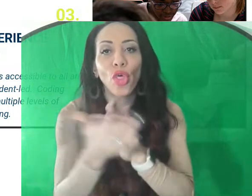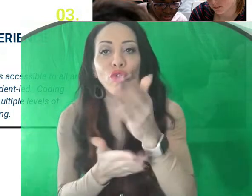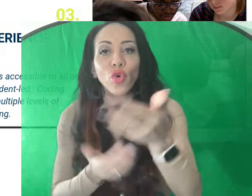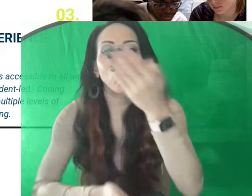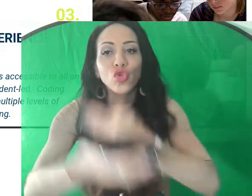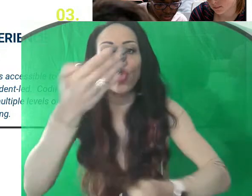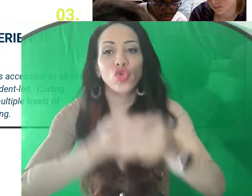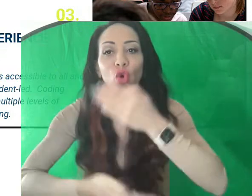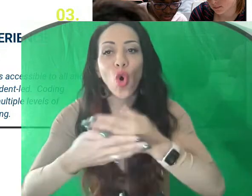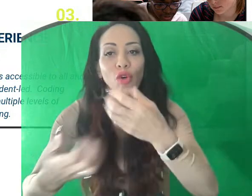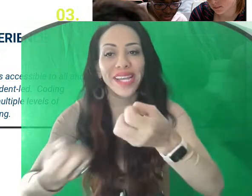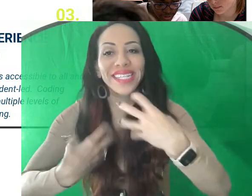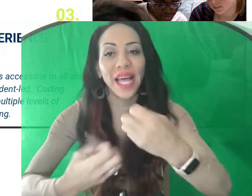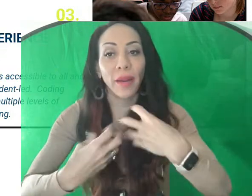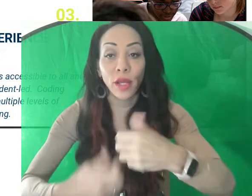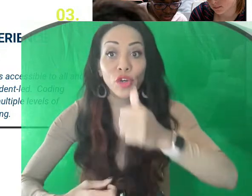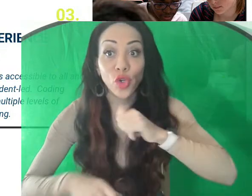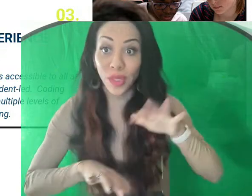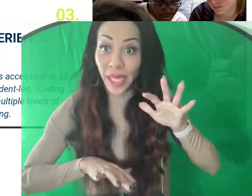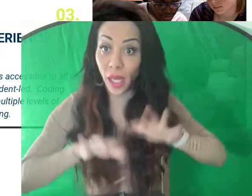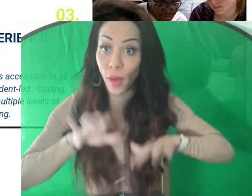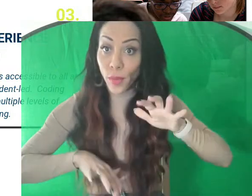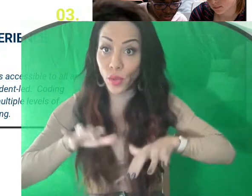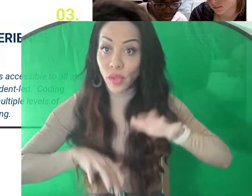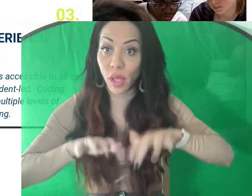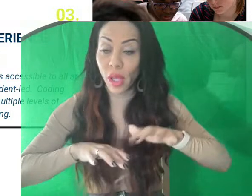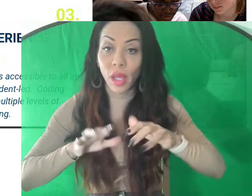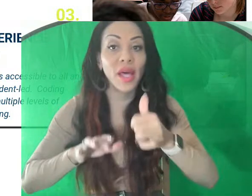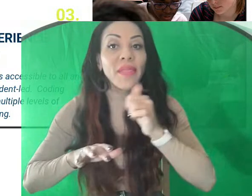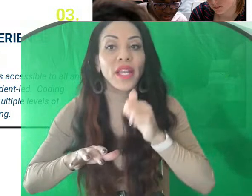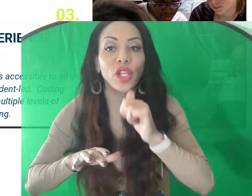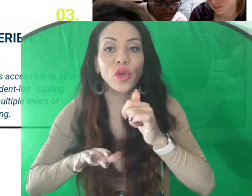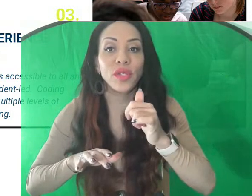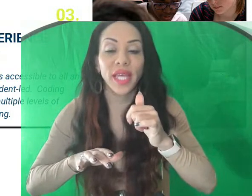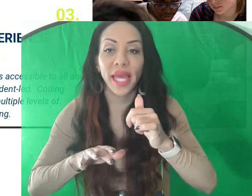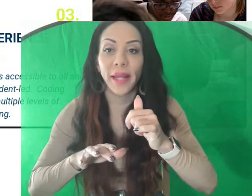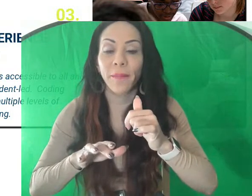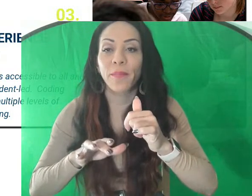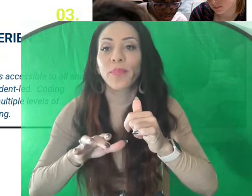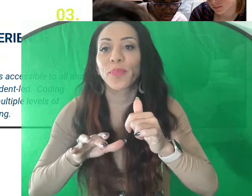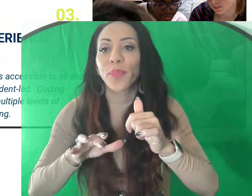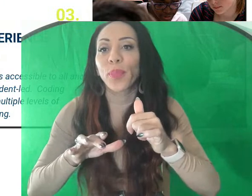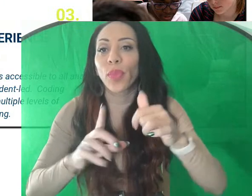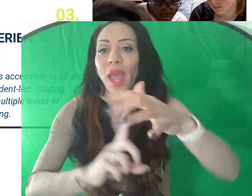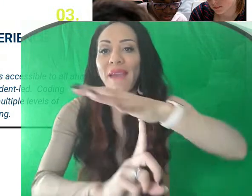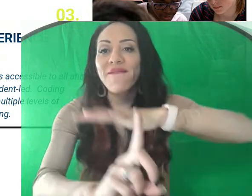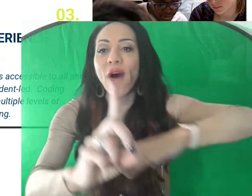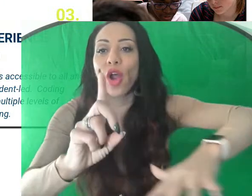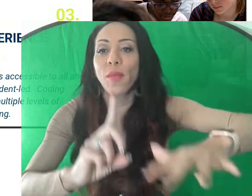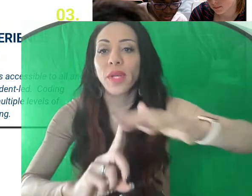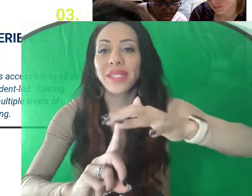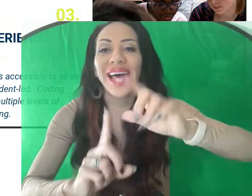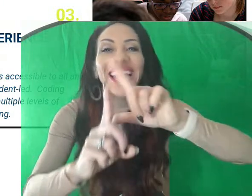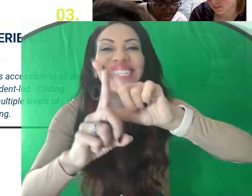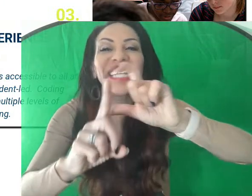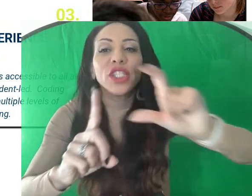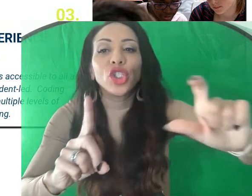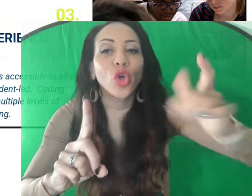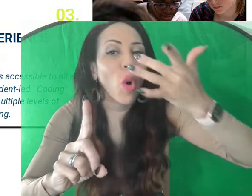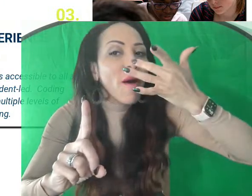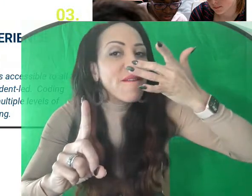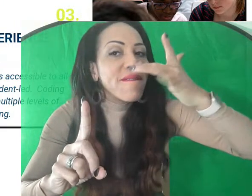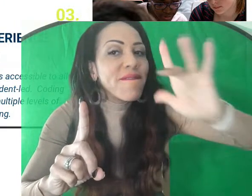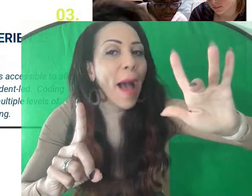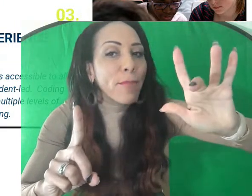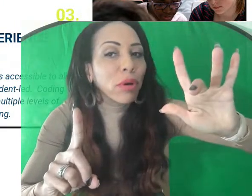using physical computing and digital fabrications and that important connected storyline. And we're always aware